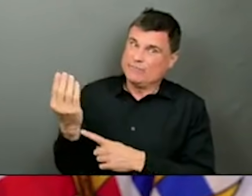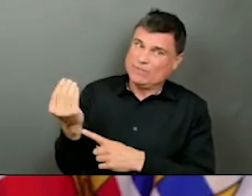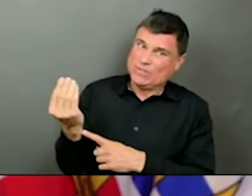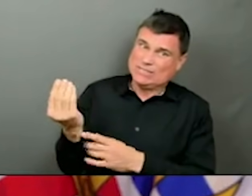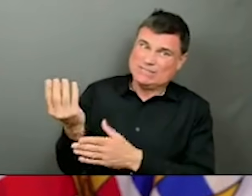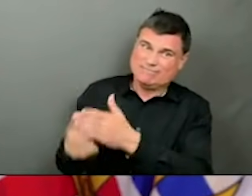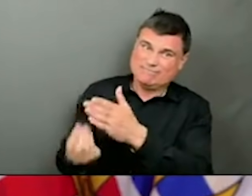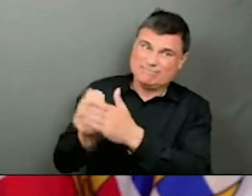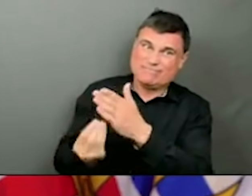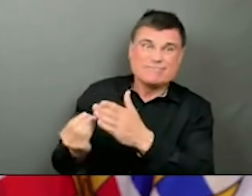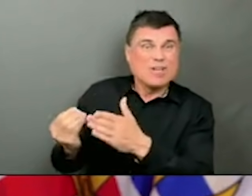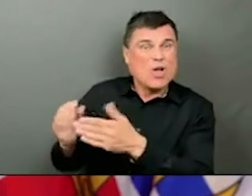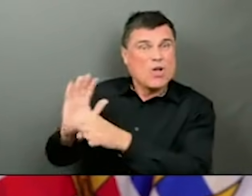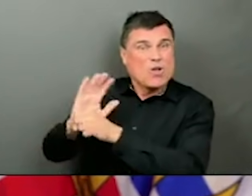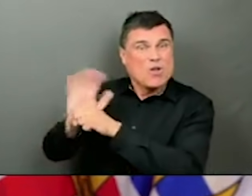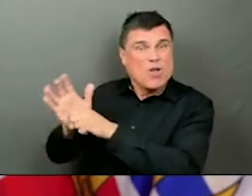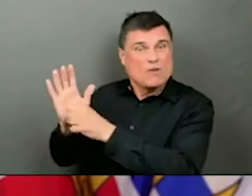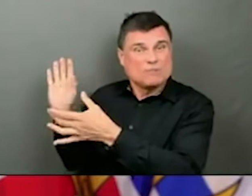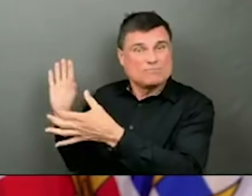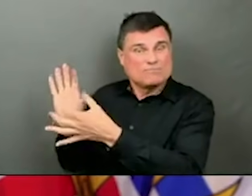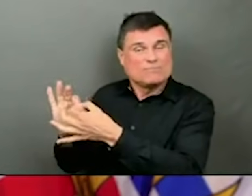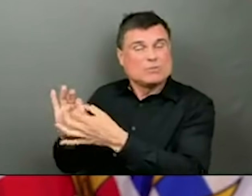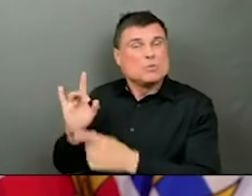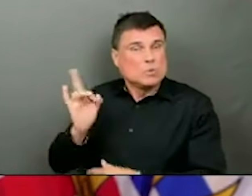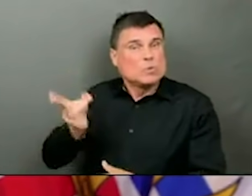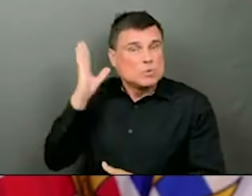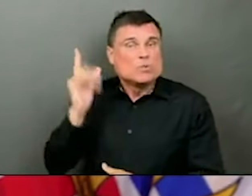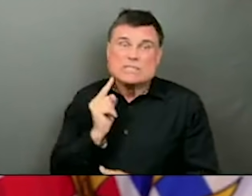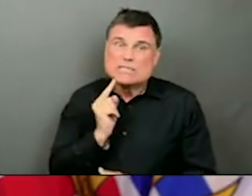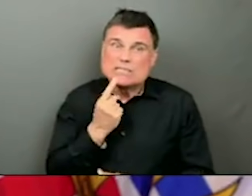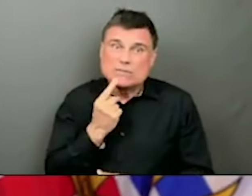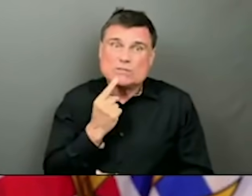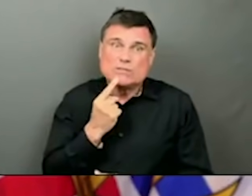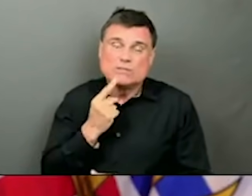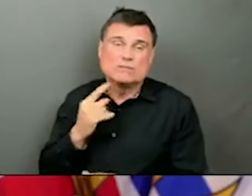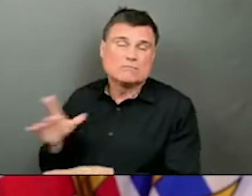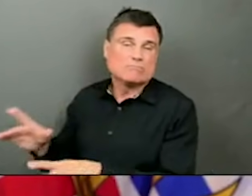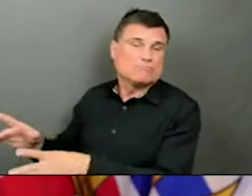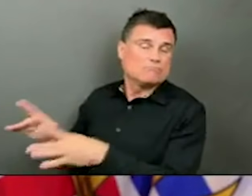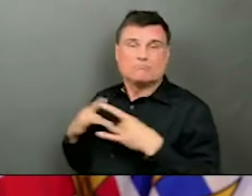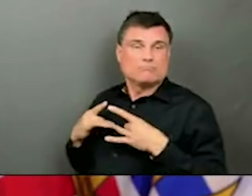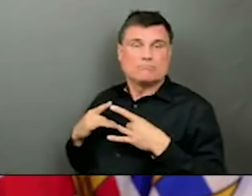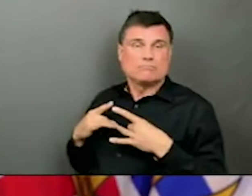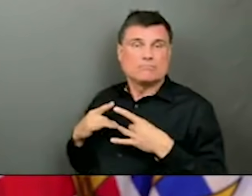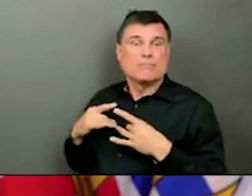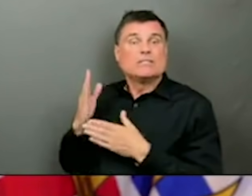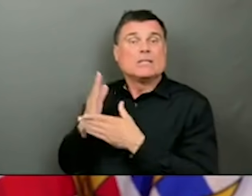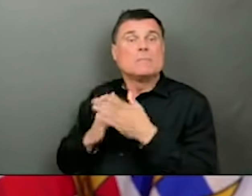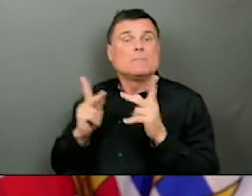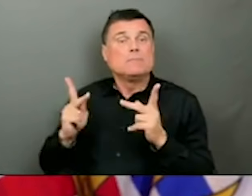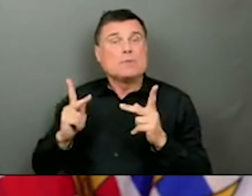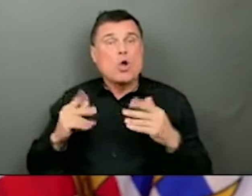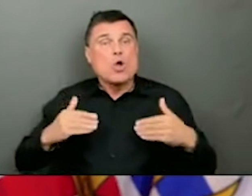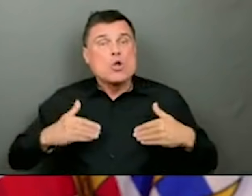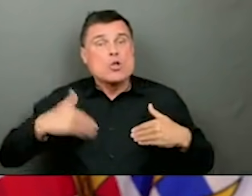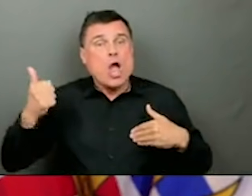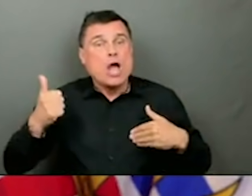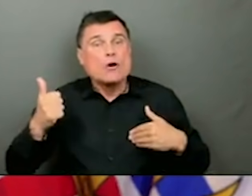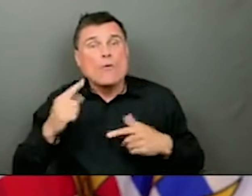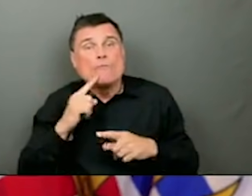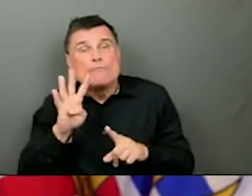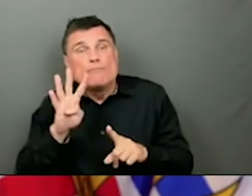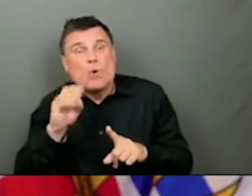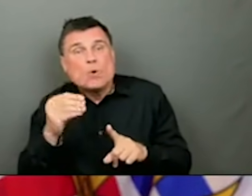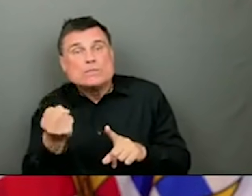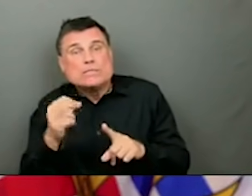have severe effects on young people, including people in their 40s and 50s and younger. And our condolences and